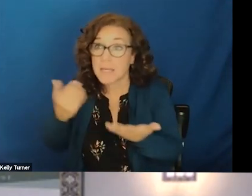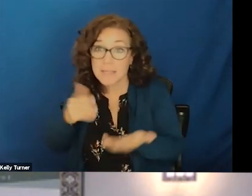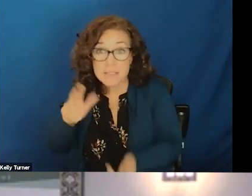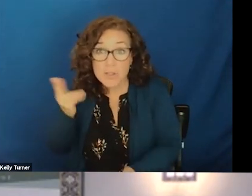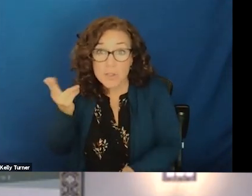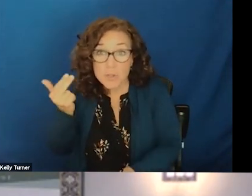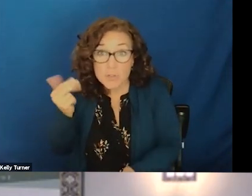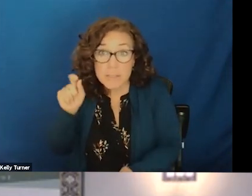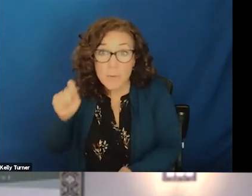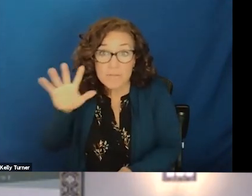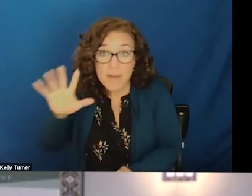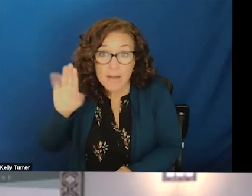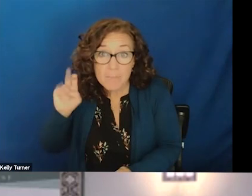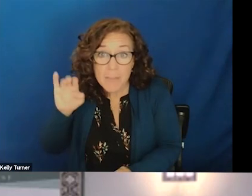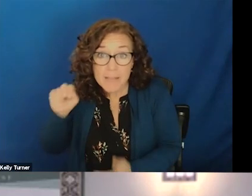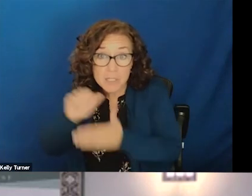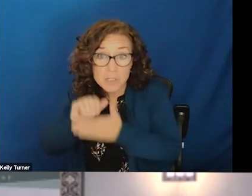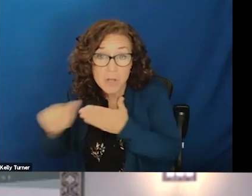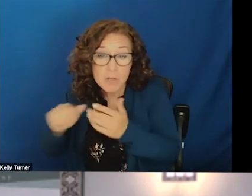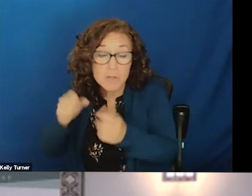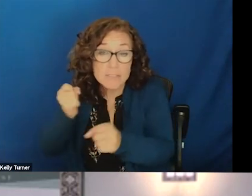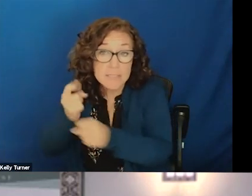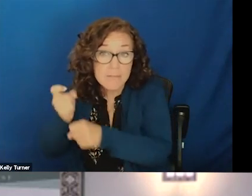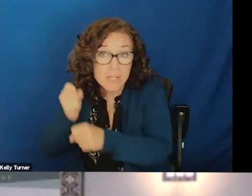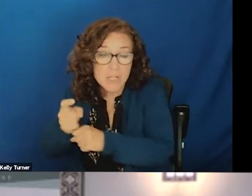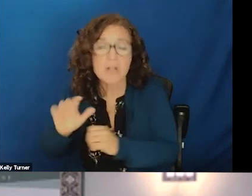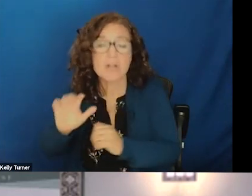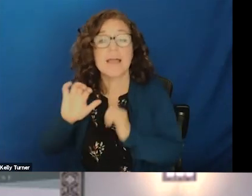can we these individual students?